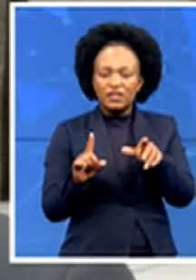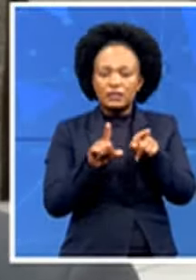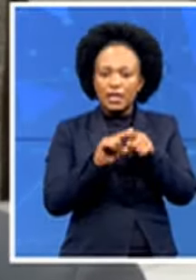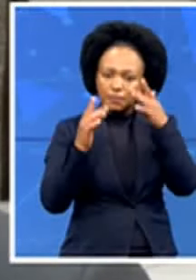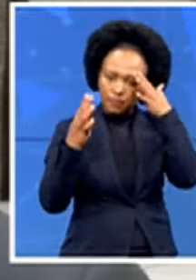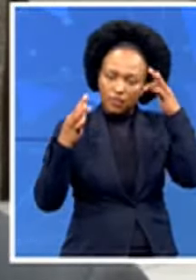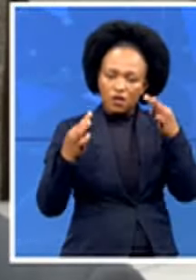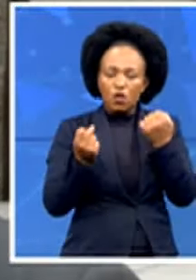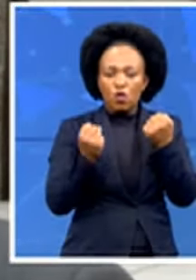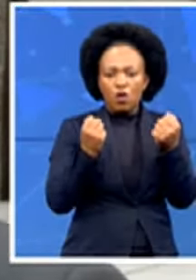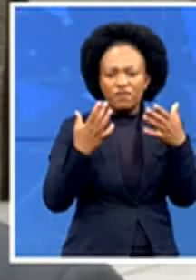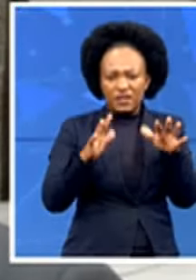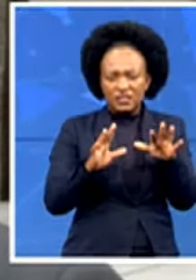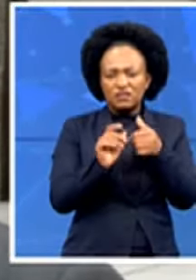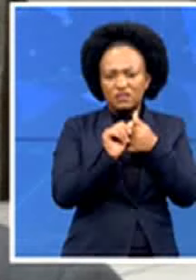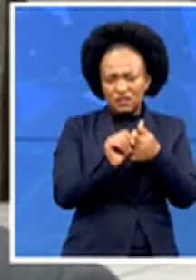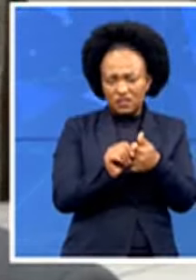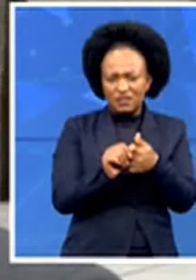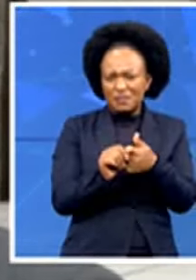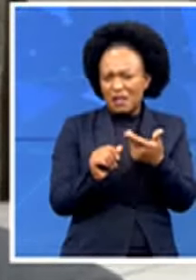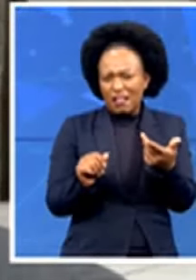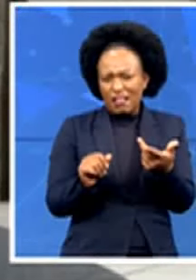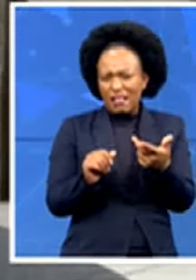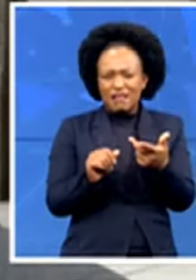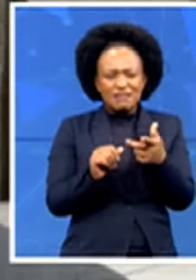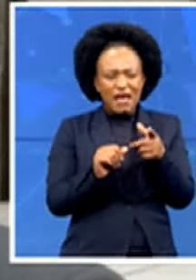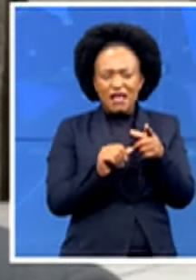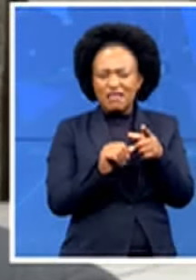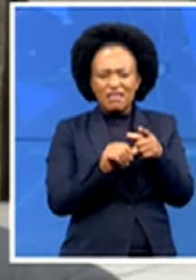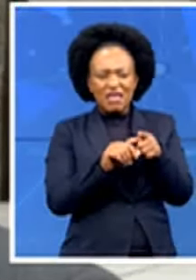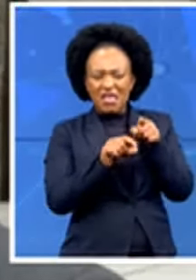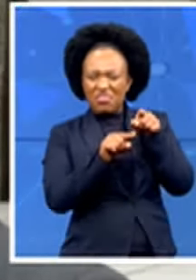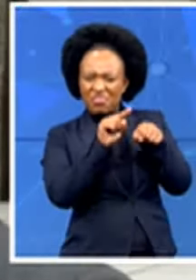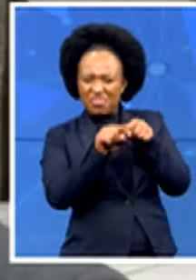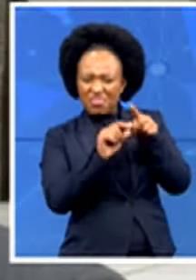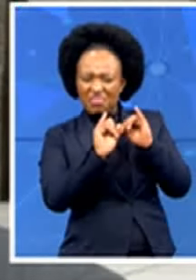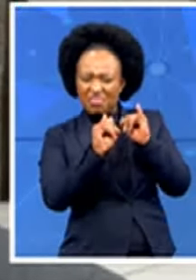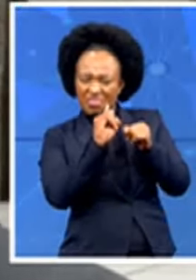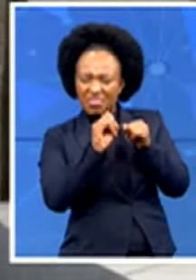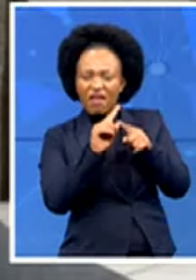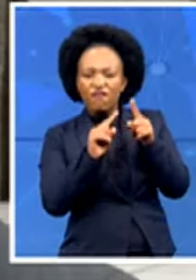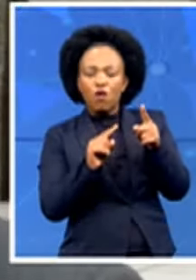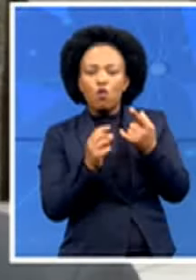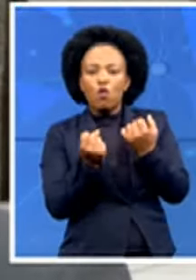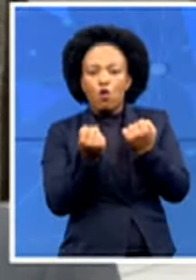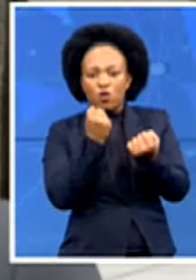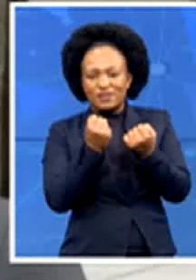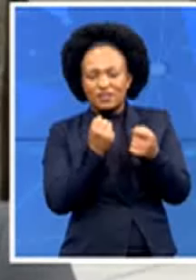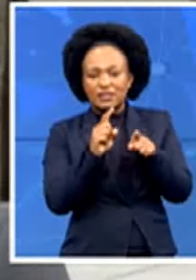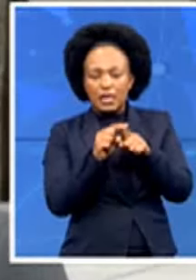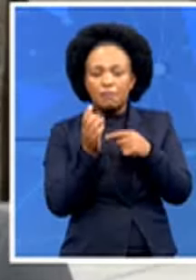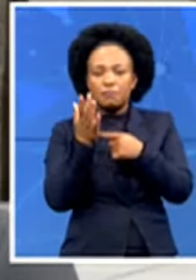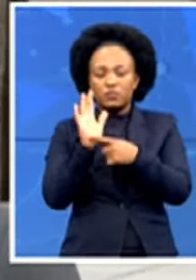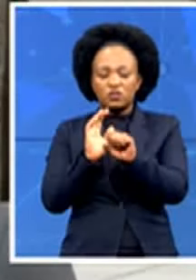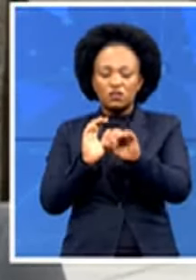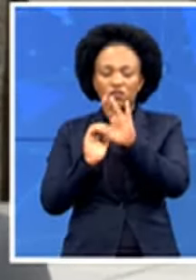makes a mockery of the judicial processes and sends a very clear message to South Africa that if you're politically connected, you don't need